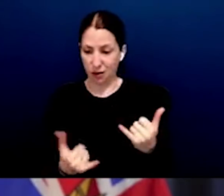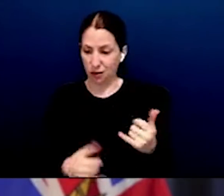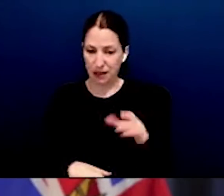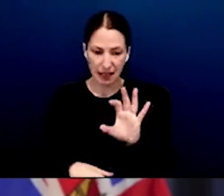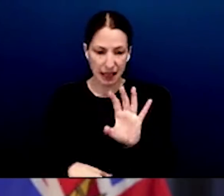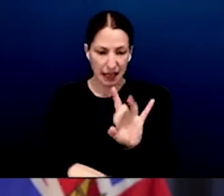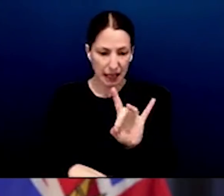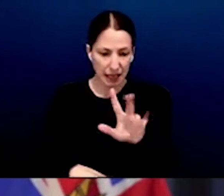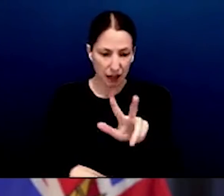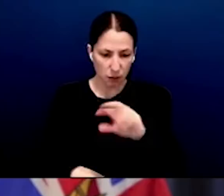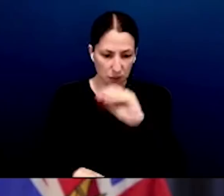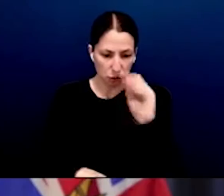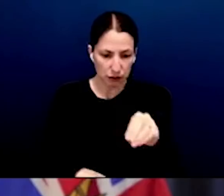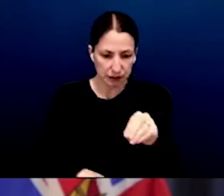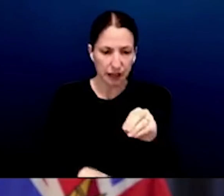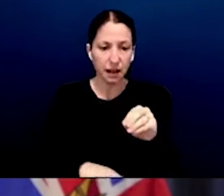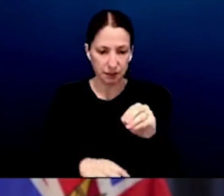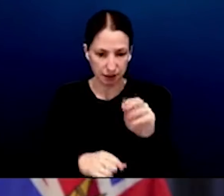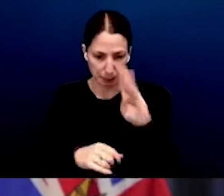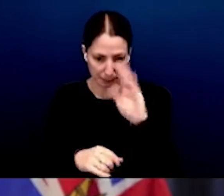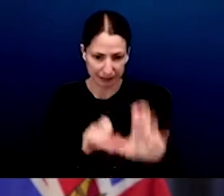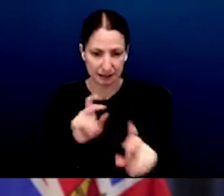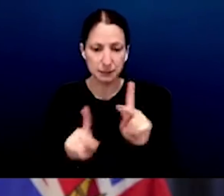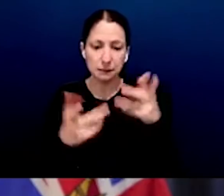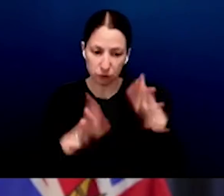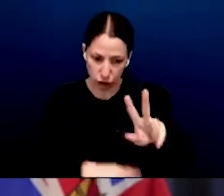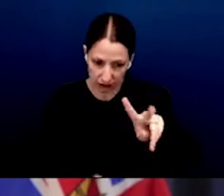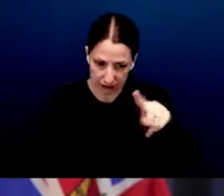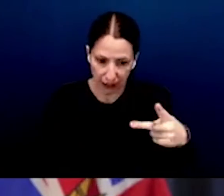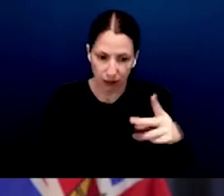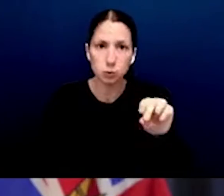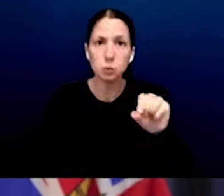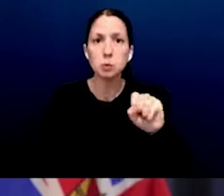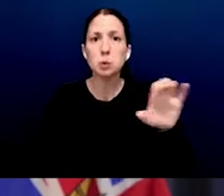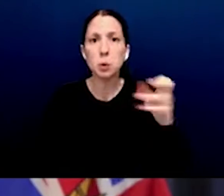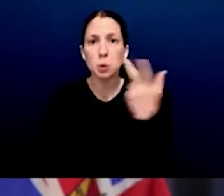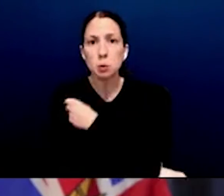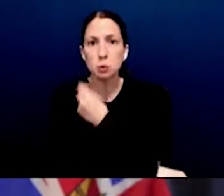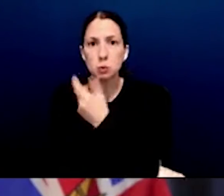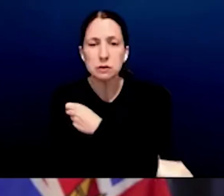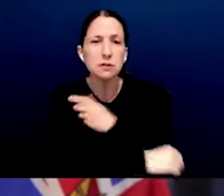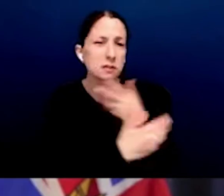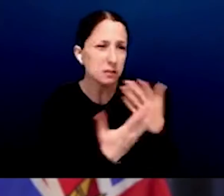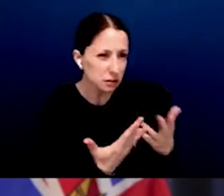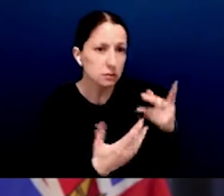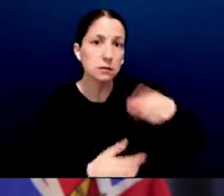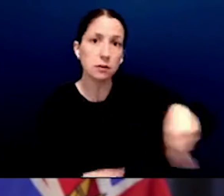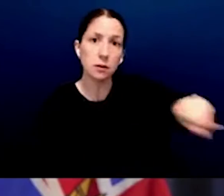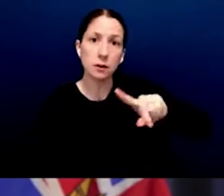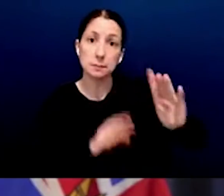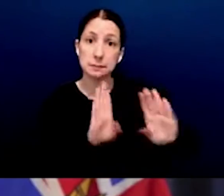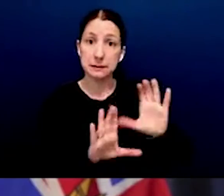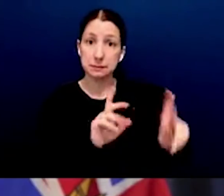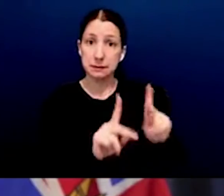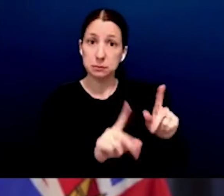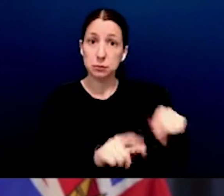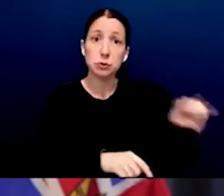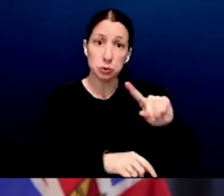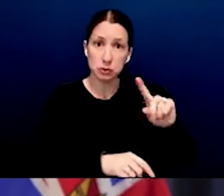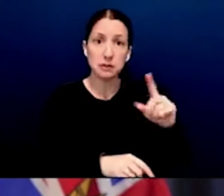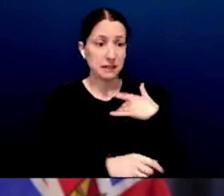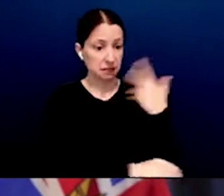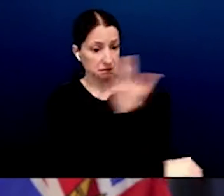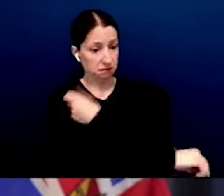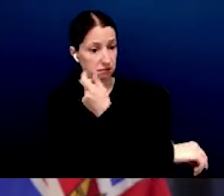83.5%. Second dose. So we have a protected population, and as they travel, their immunization, I believe, should be sufficient